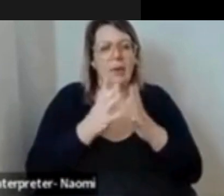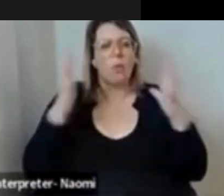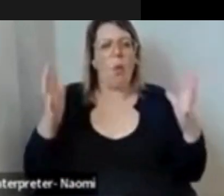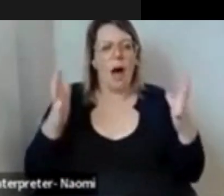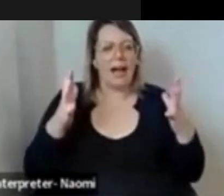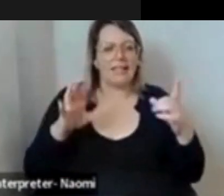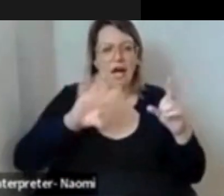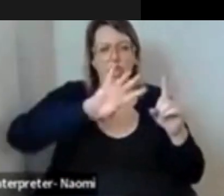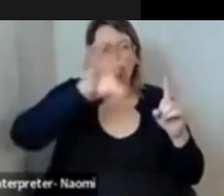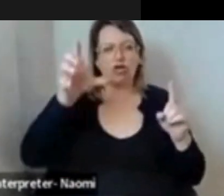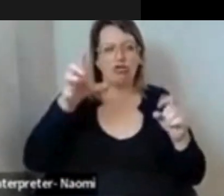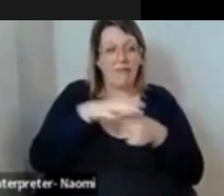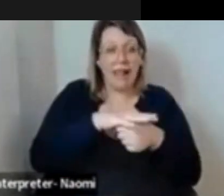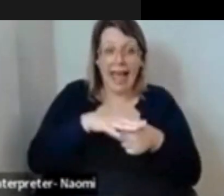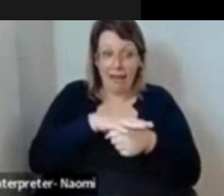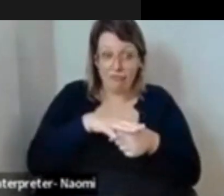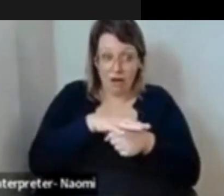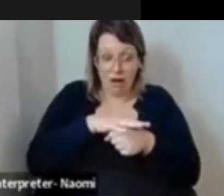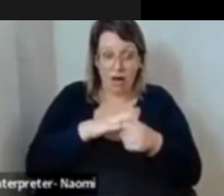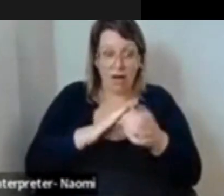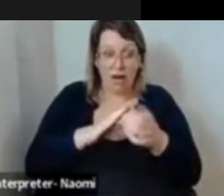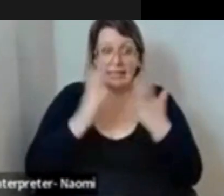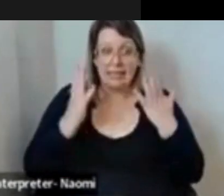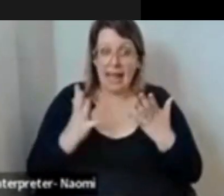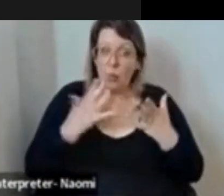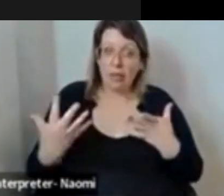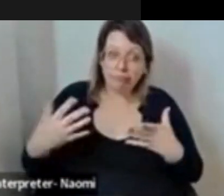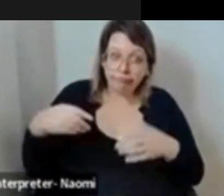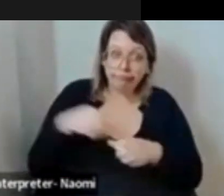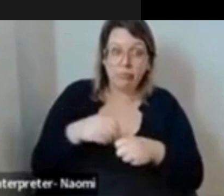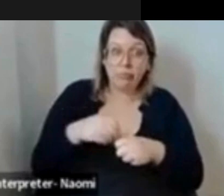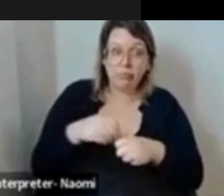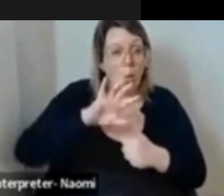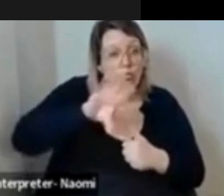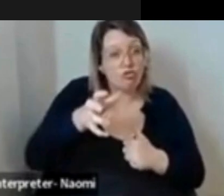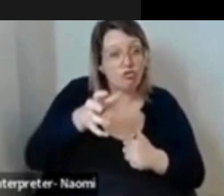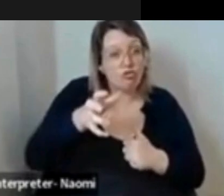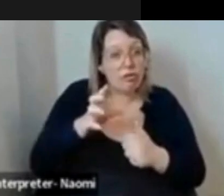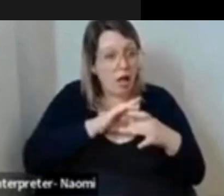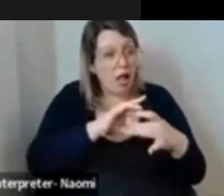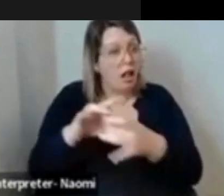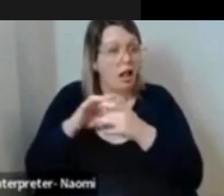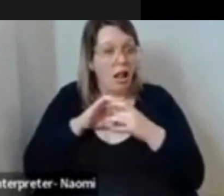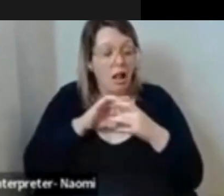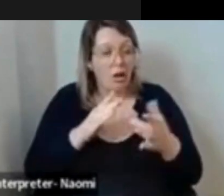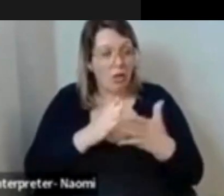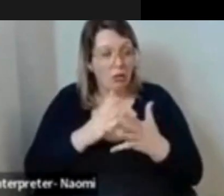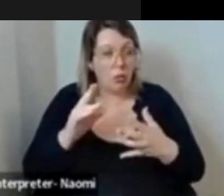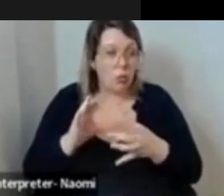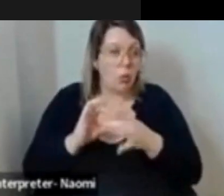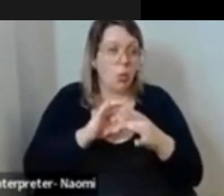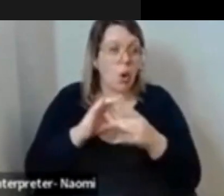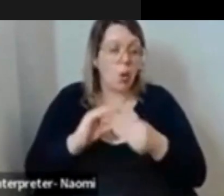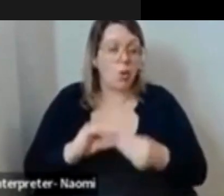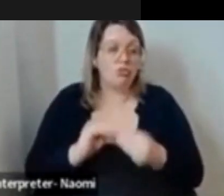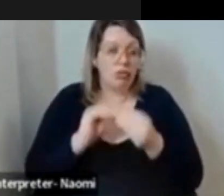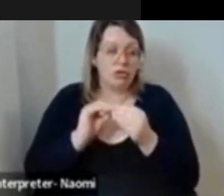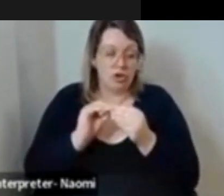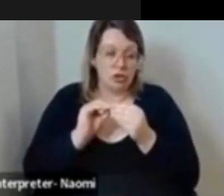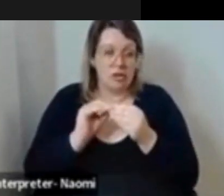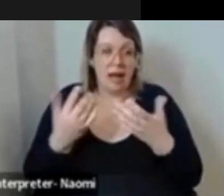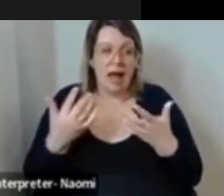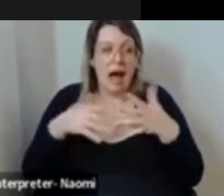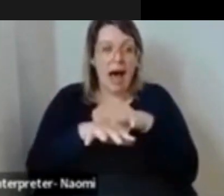already enabled us to successfully grow and embed meaningful regional activity through the co-creation of our large-scale hybrid